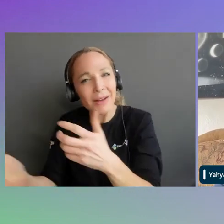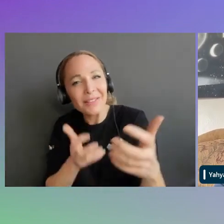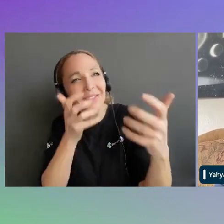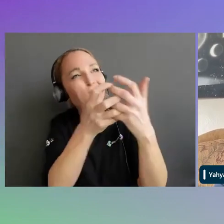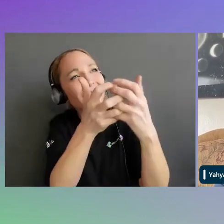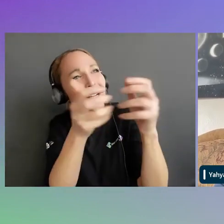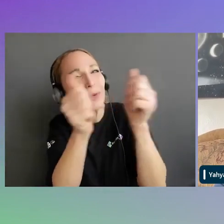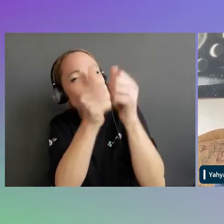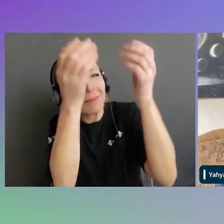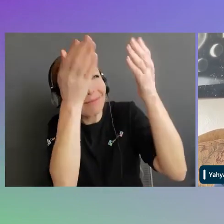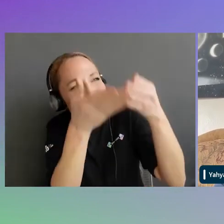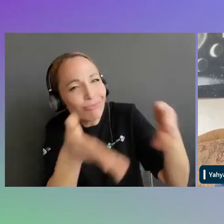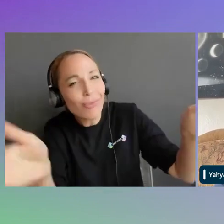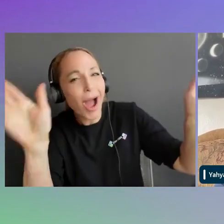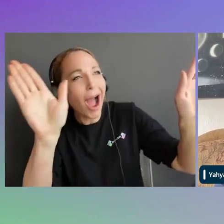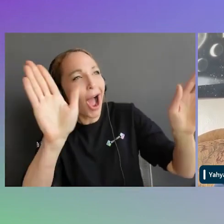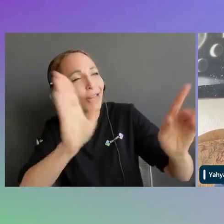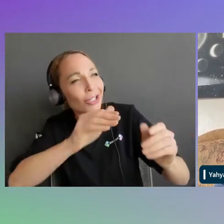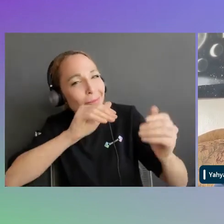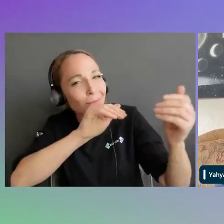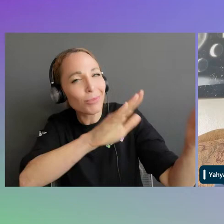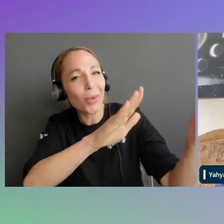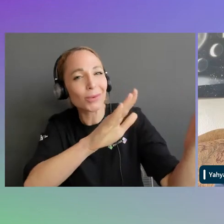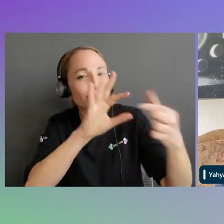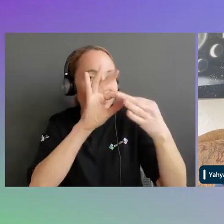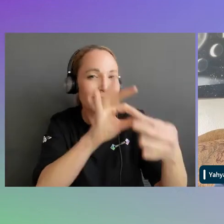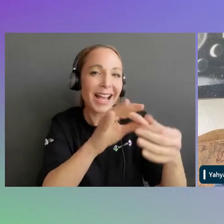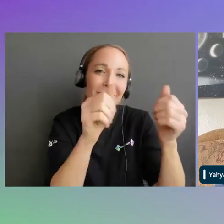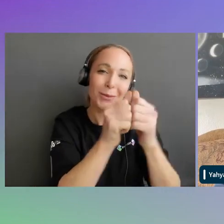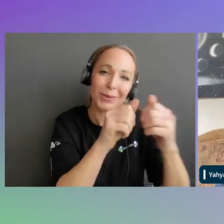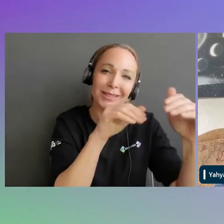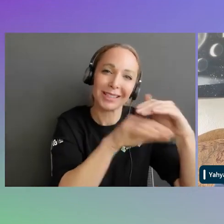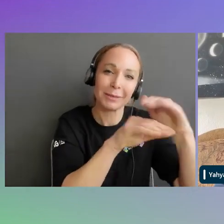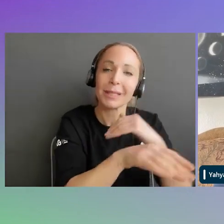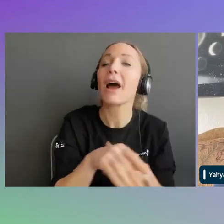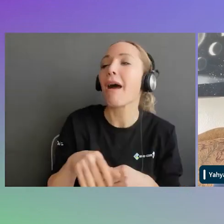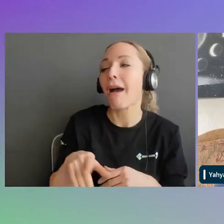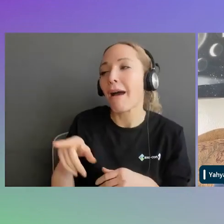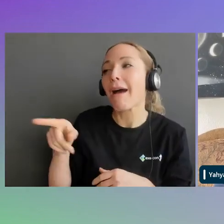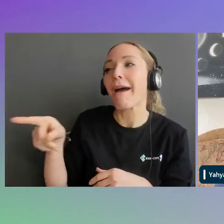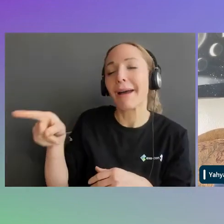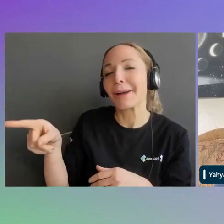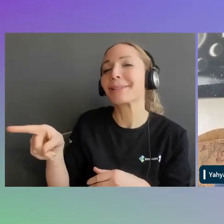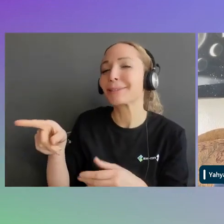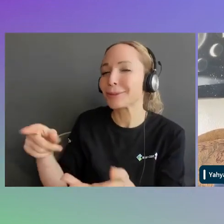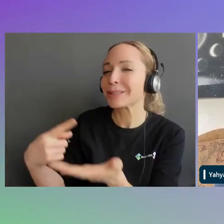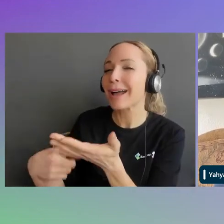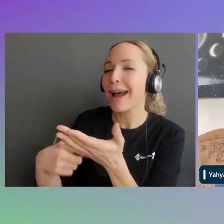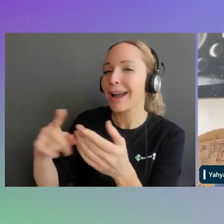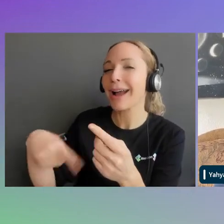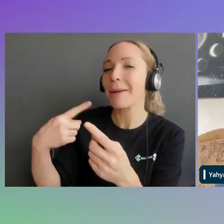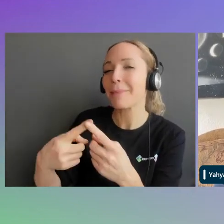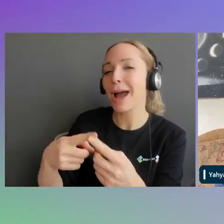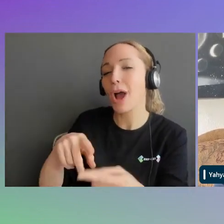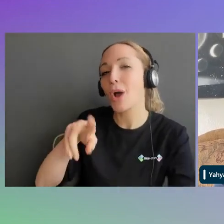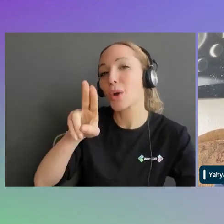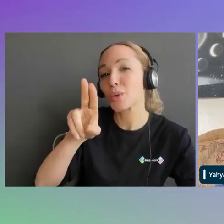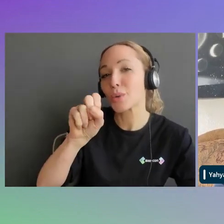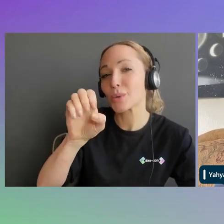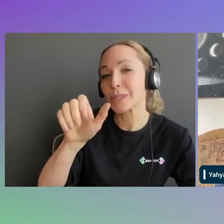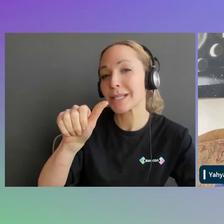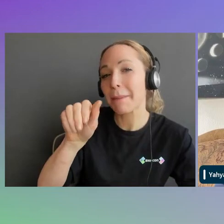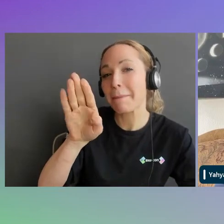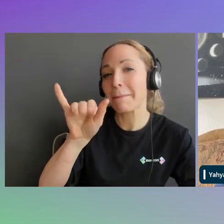mentioned usability testing as well, which I don't think I touched on too much in this presentation. My personal stance is that usability